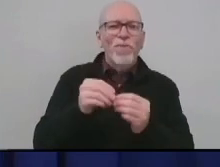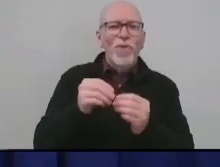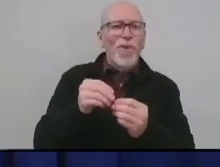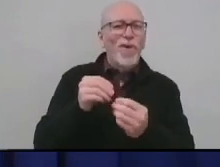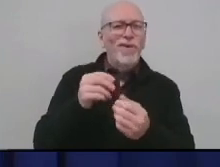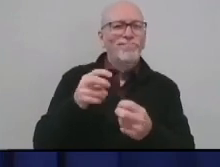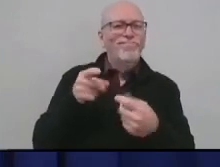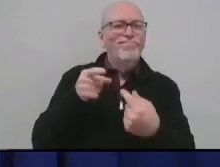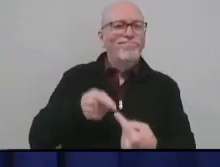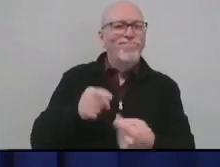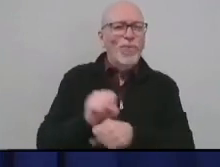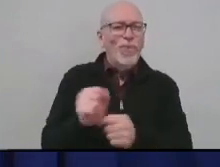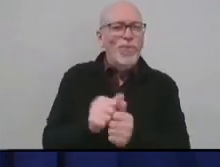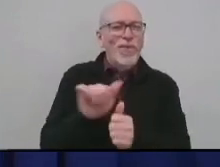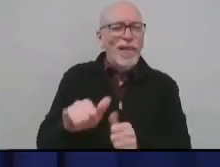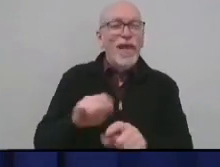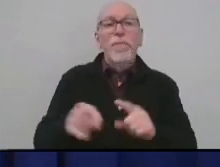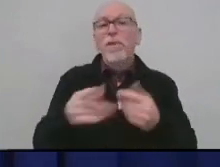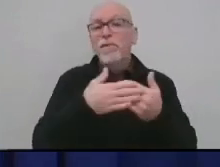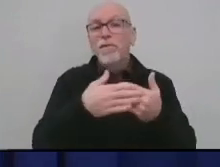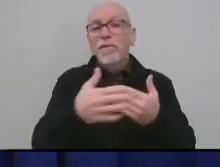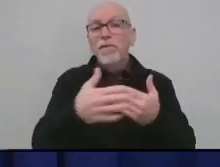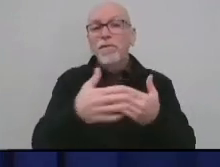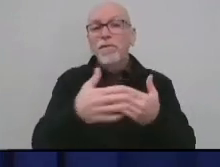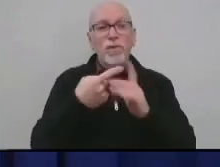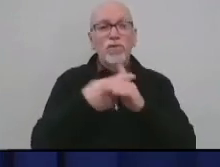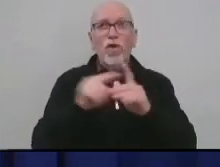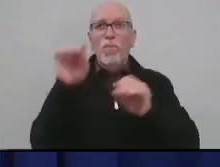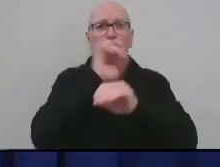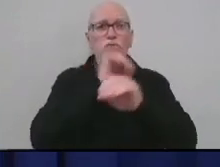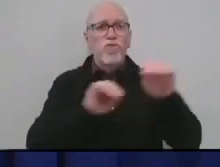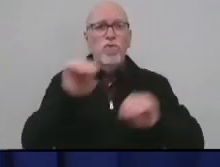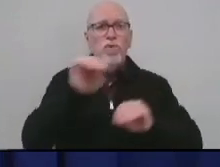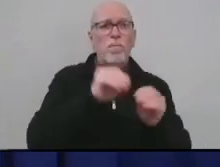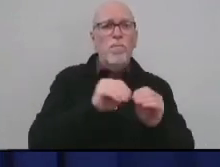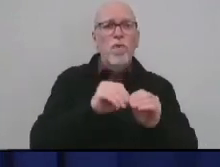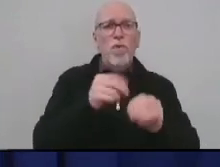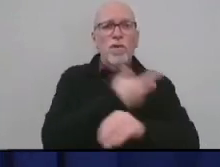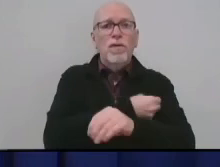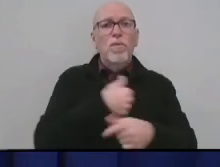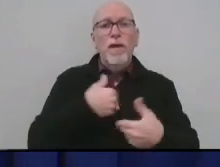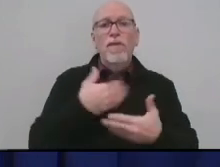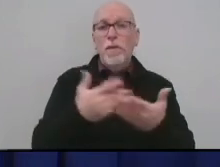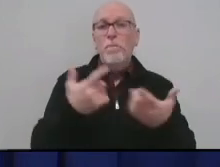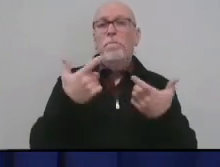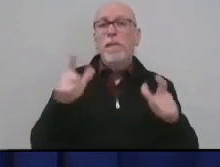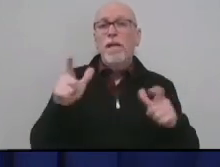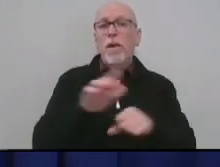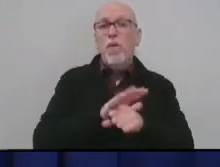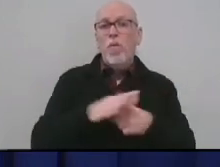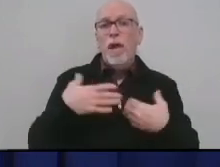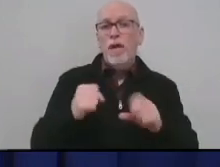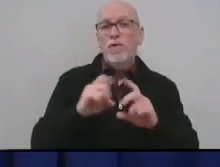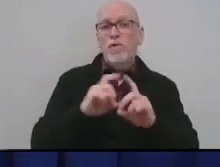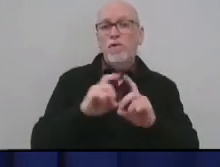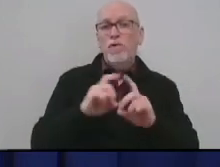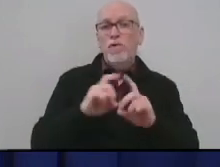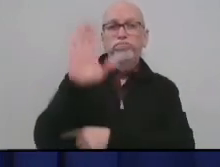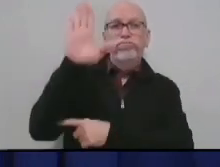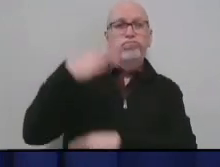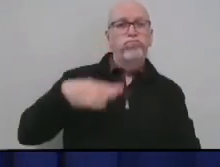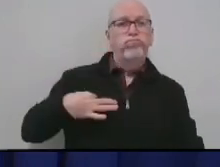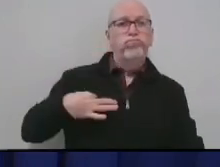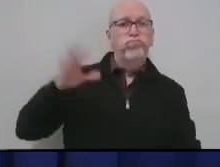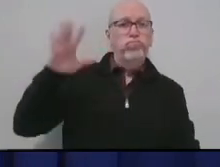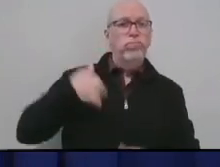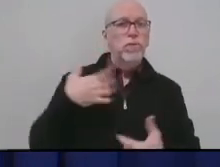go forward and start to shuffle vaccines around, we have some major local health departments that have raised their hands and said, hey, I will